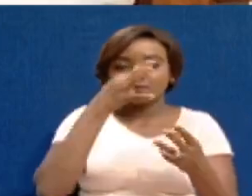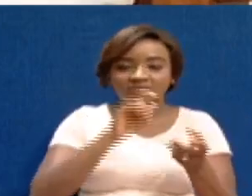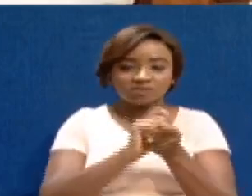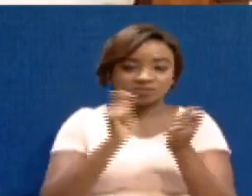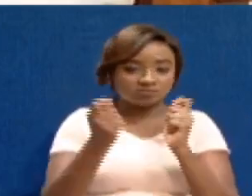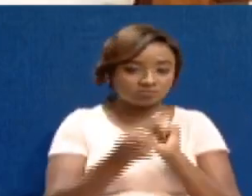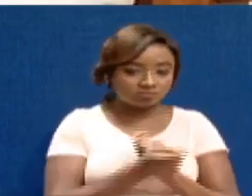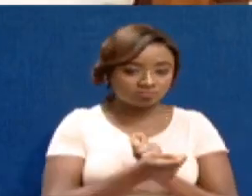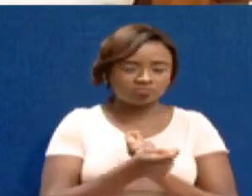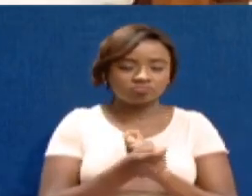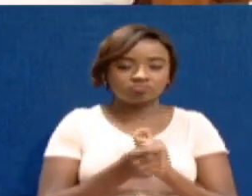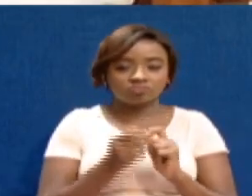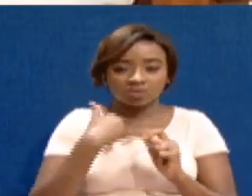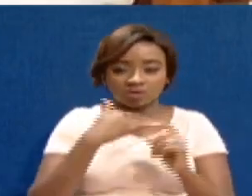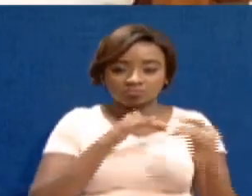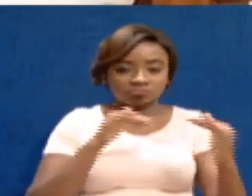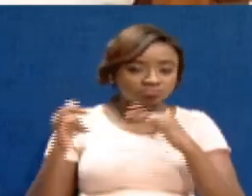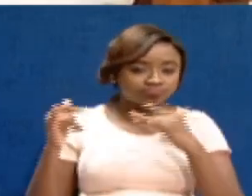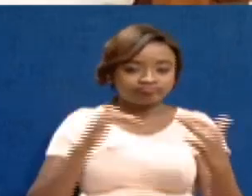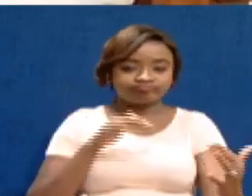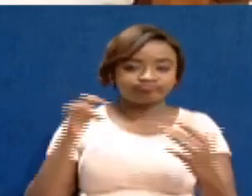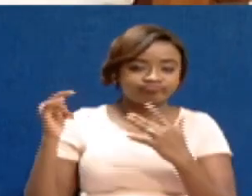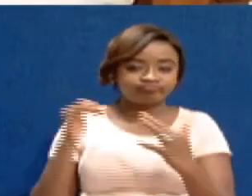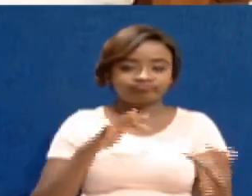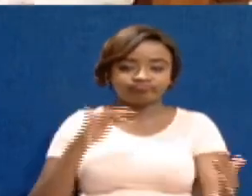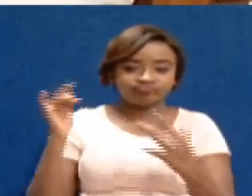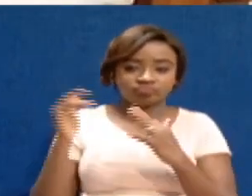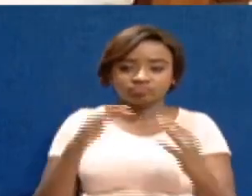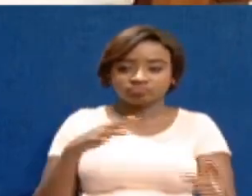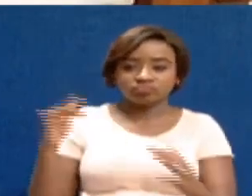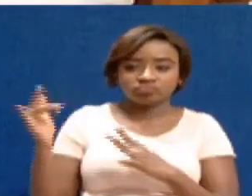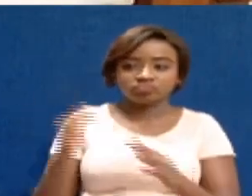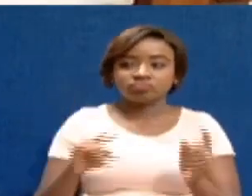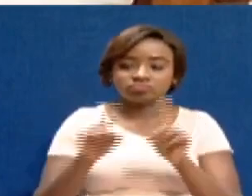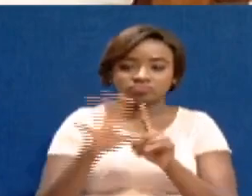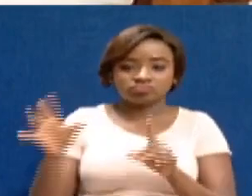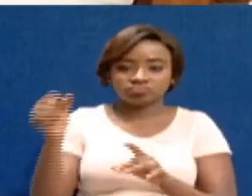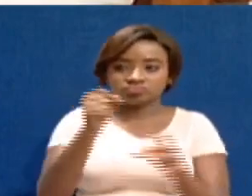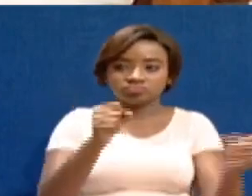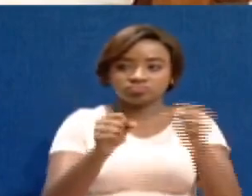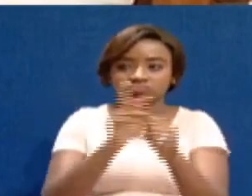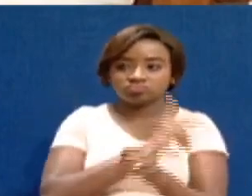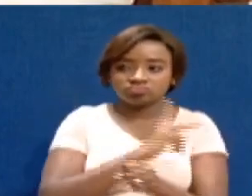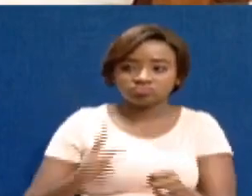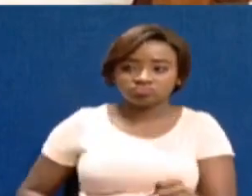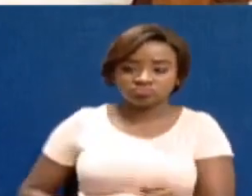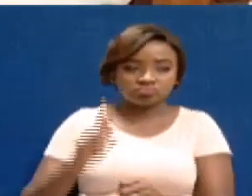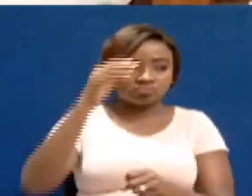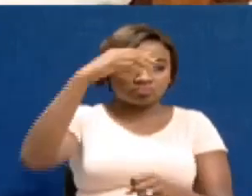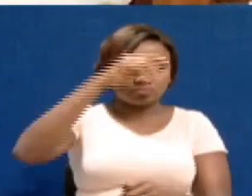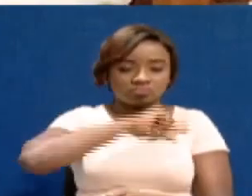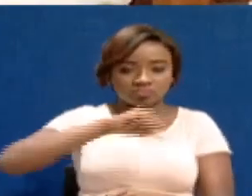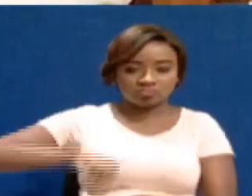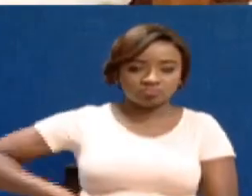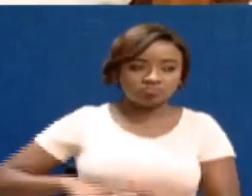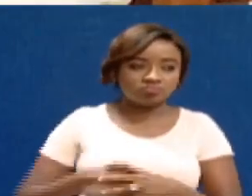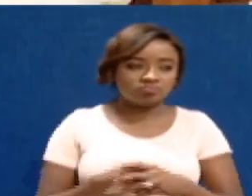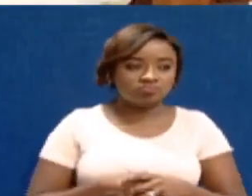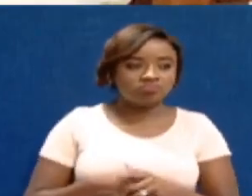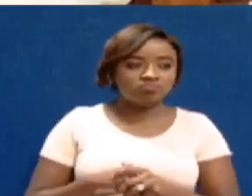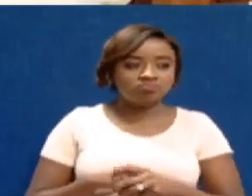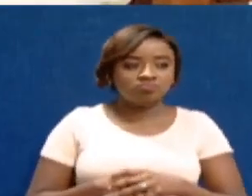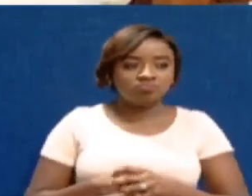cabinets, cabinets to be able to oversight. But that doesn't mean it takes away from me and that I must just clap and rubber stamp every single thing that